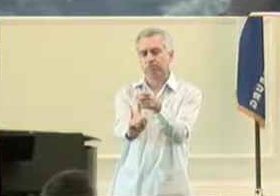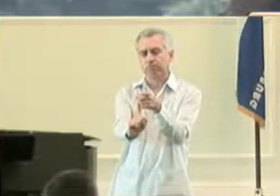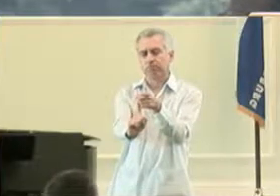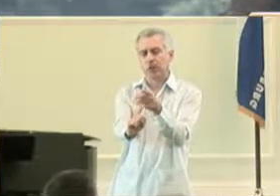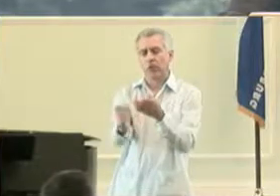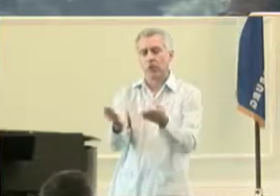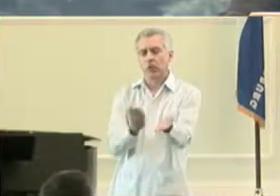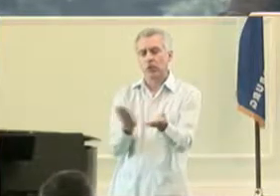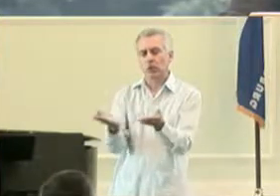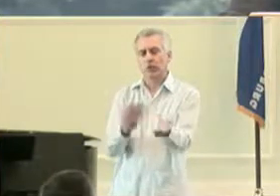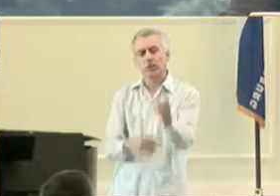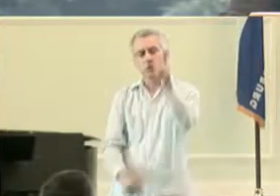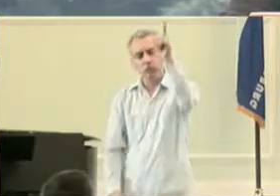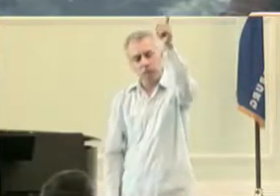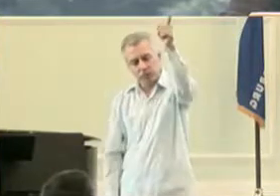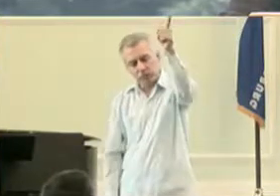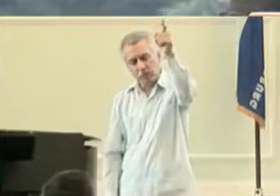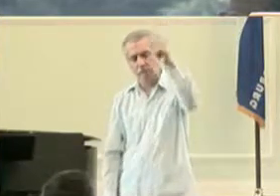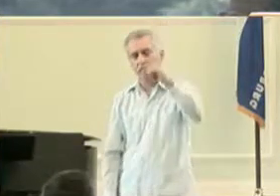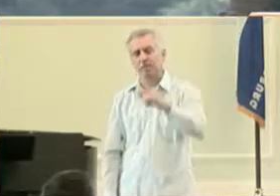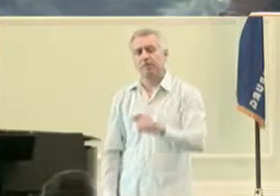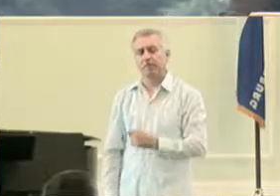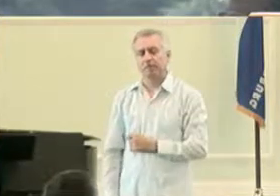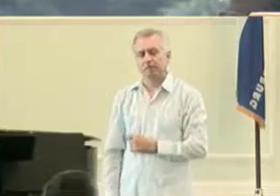to serve you.